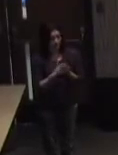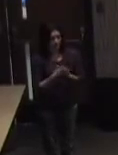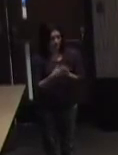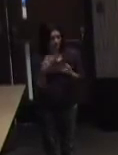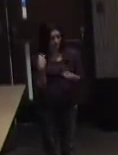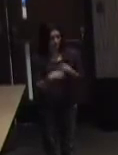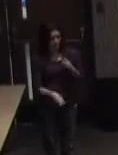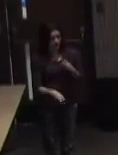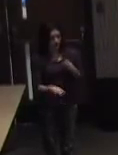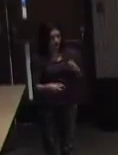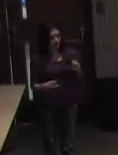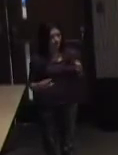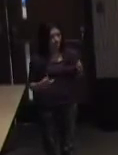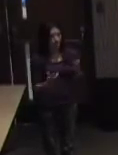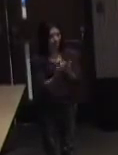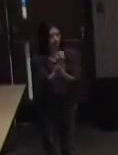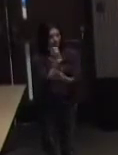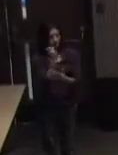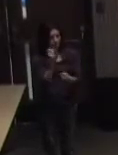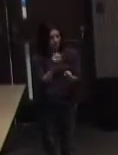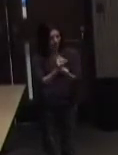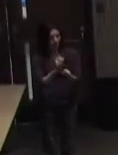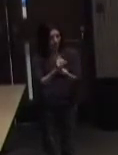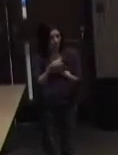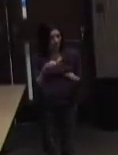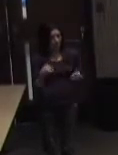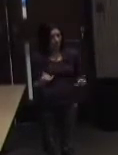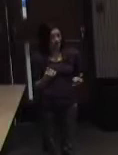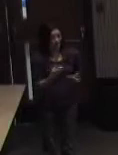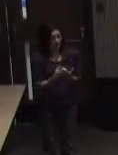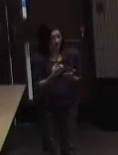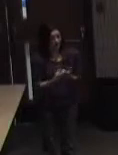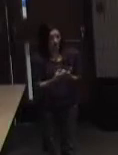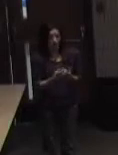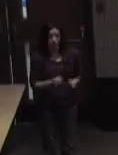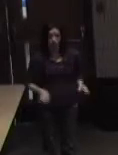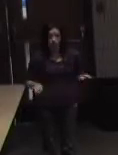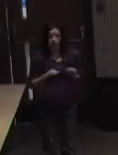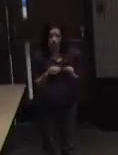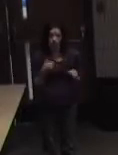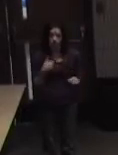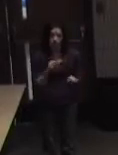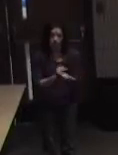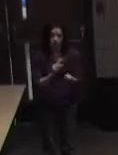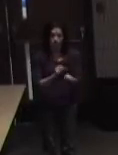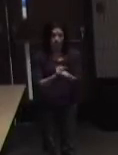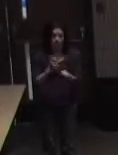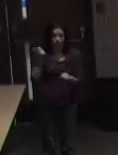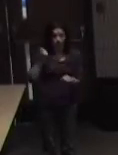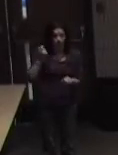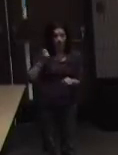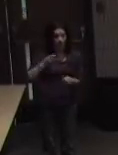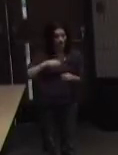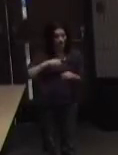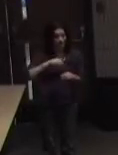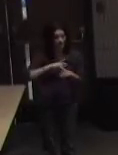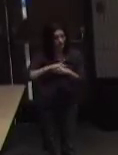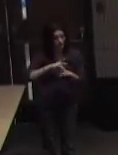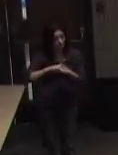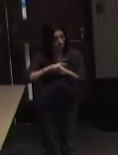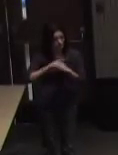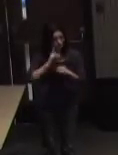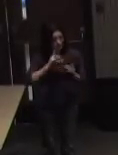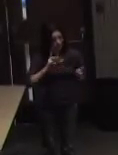job in today's economy, it's important to ensure that we have the workforce training grants being made available, so when we have